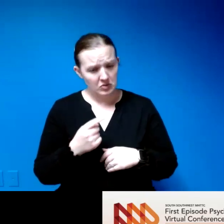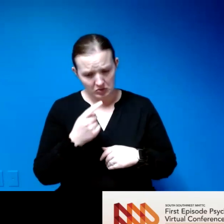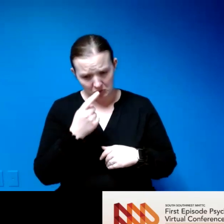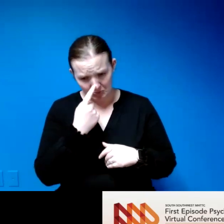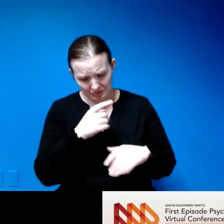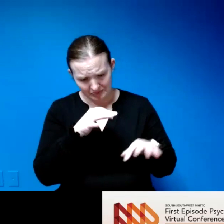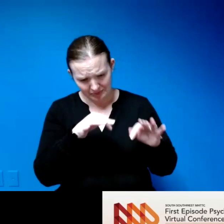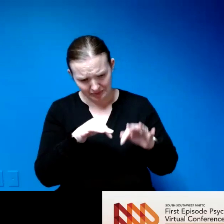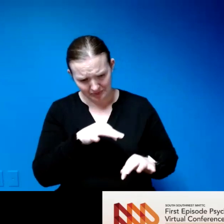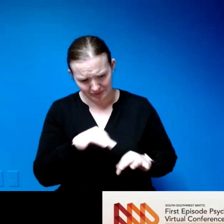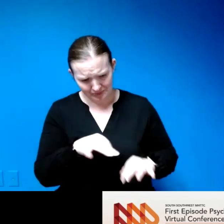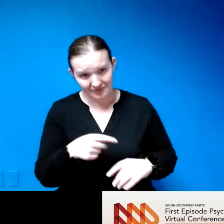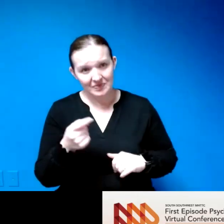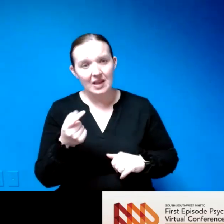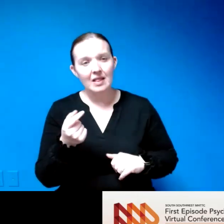bit about